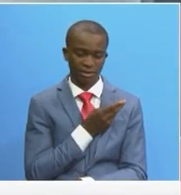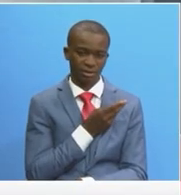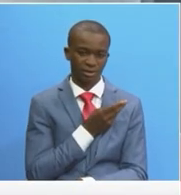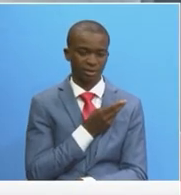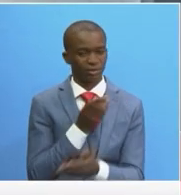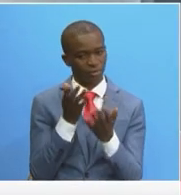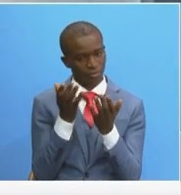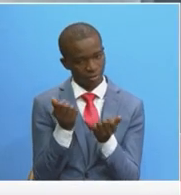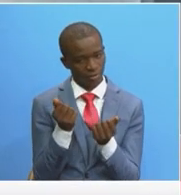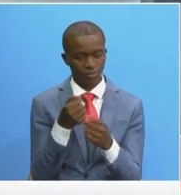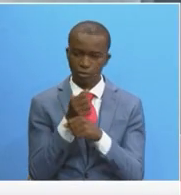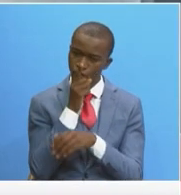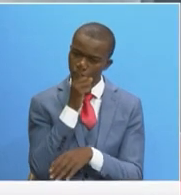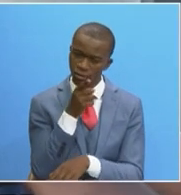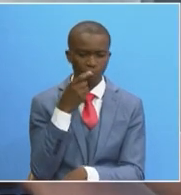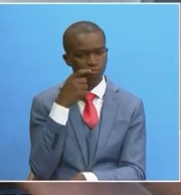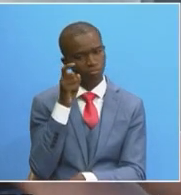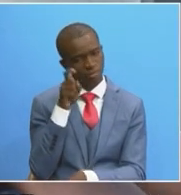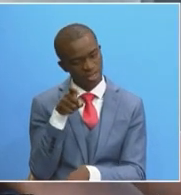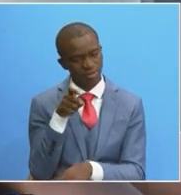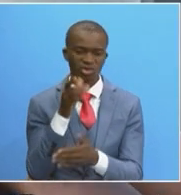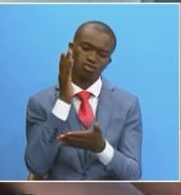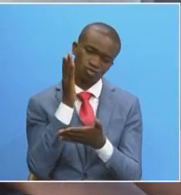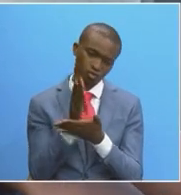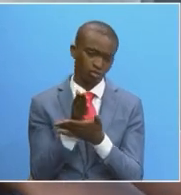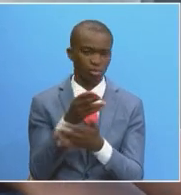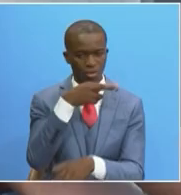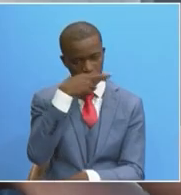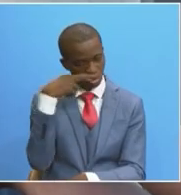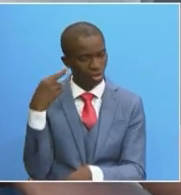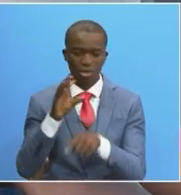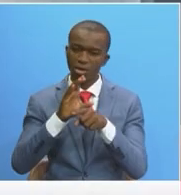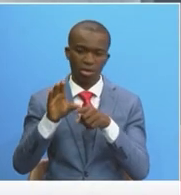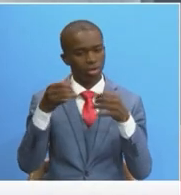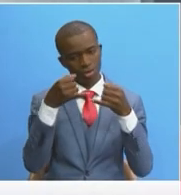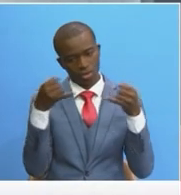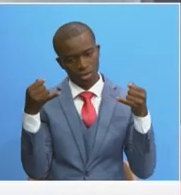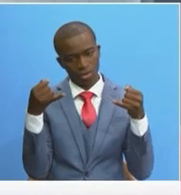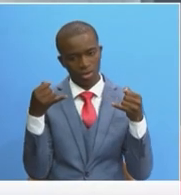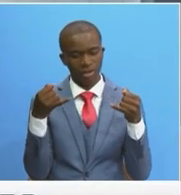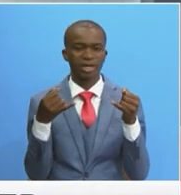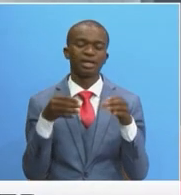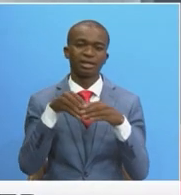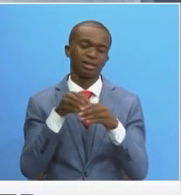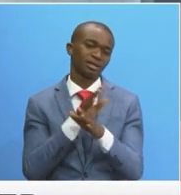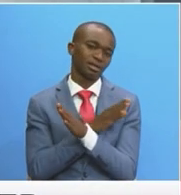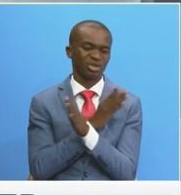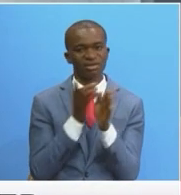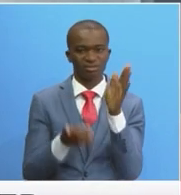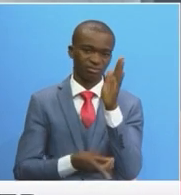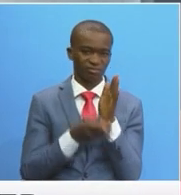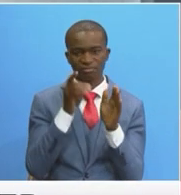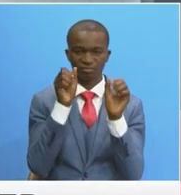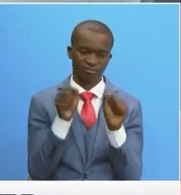Tumanakapi, Tuluenkondoi, Vandalism Yipke, Pakti, we are untouched in this country.